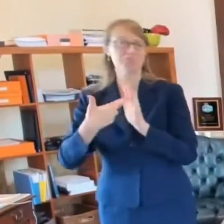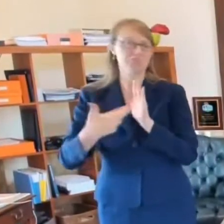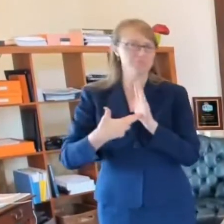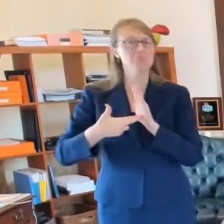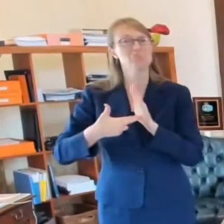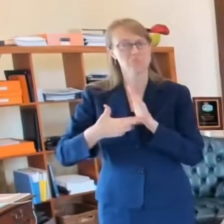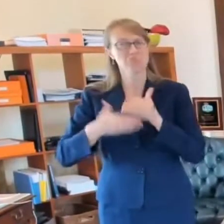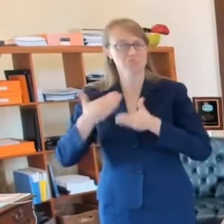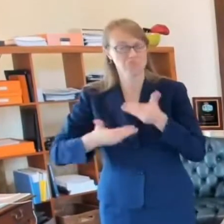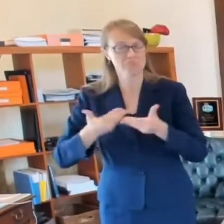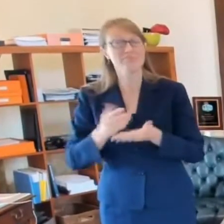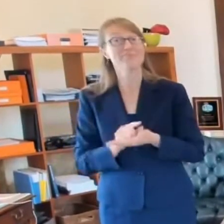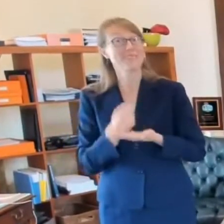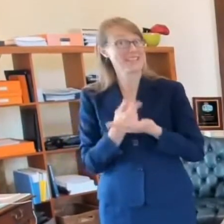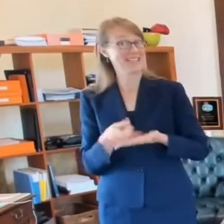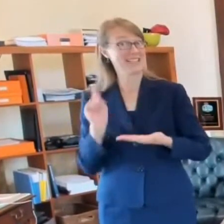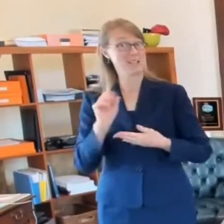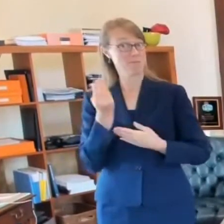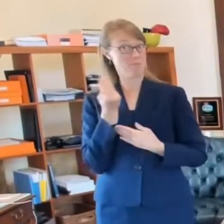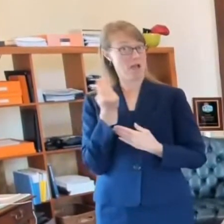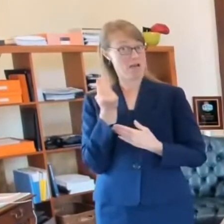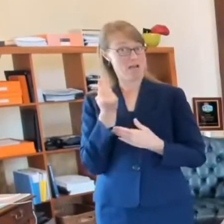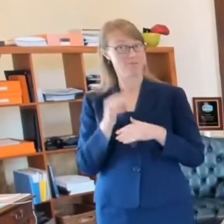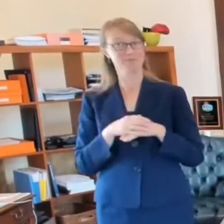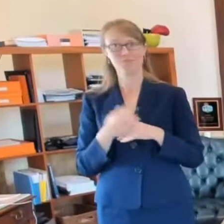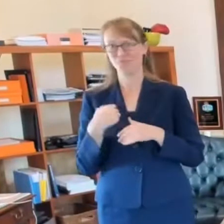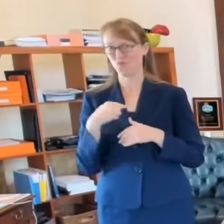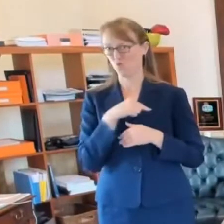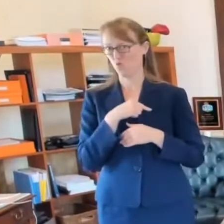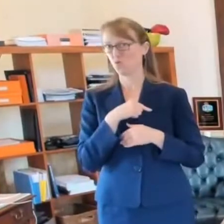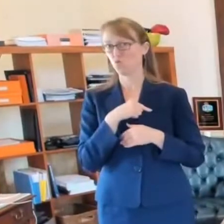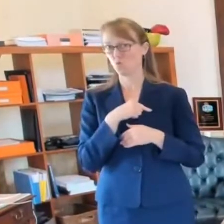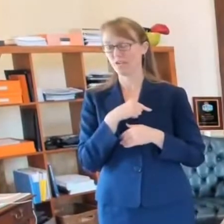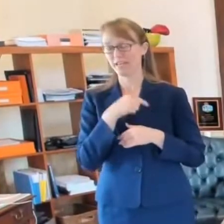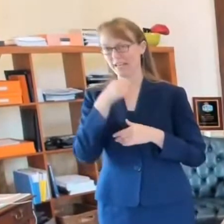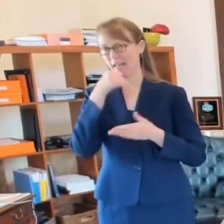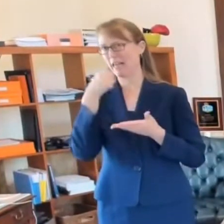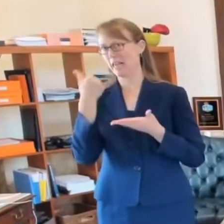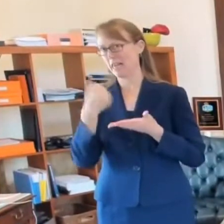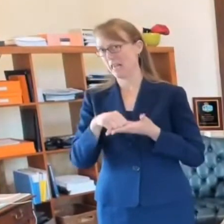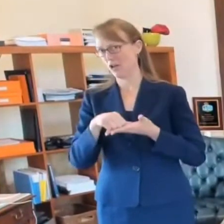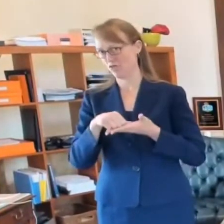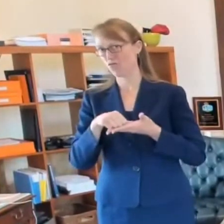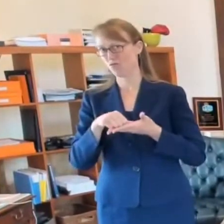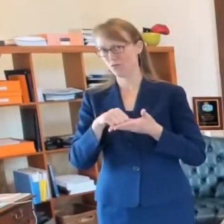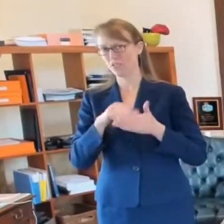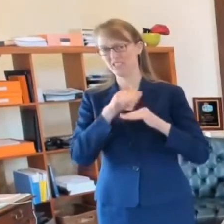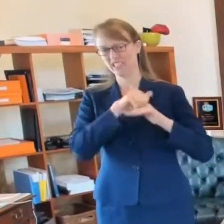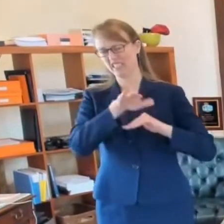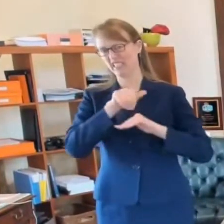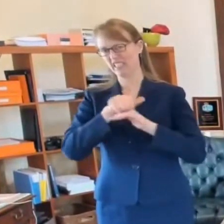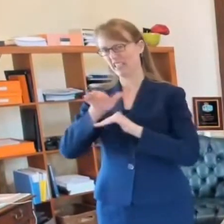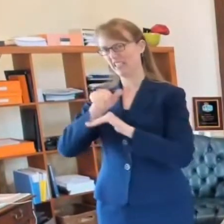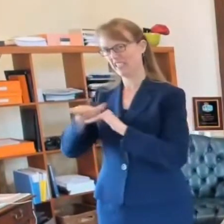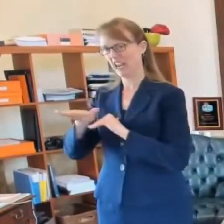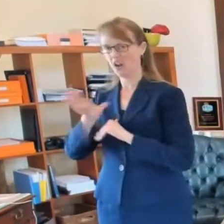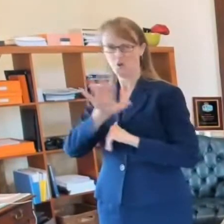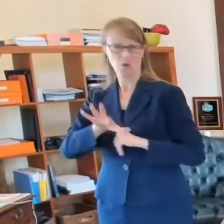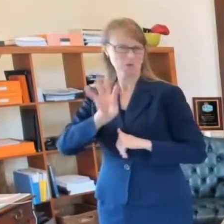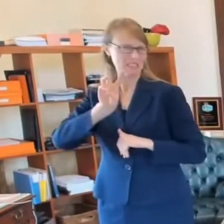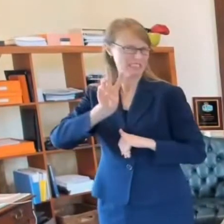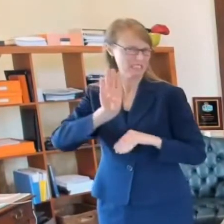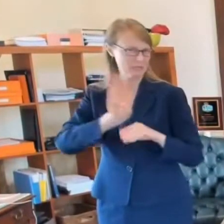last Monday in fact, a week ago, we issued letters to half a dozen or so